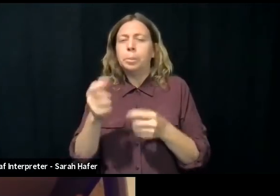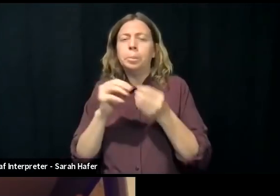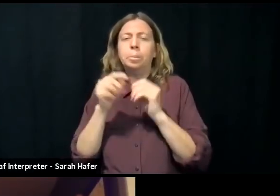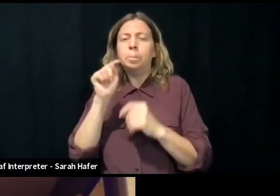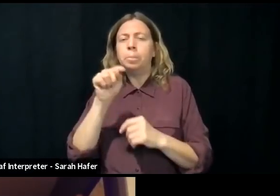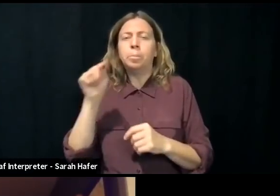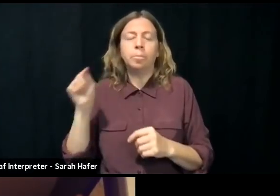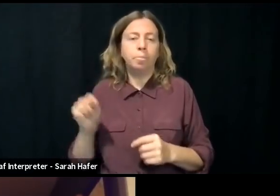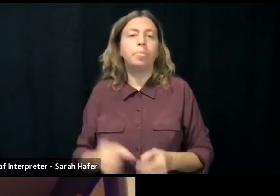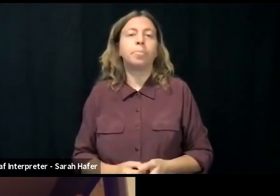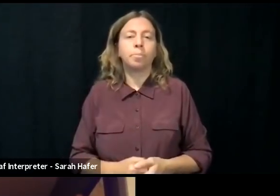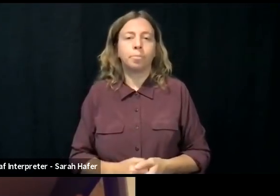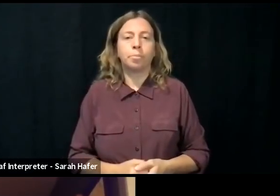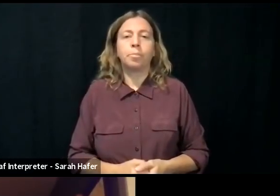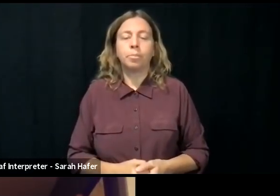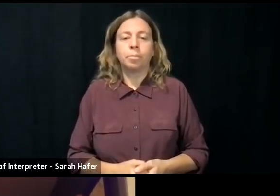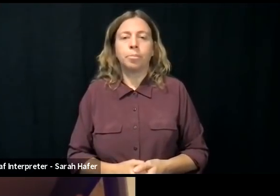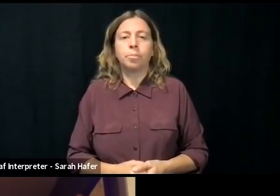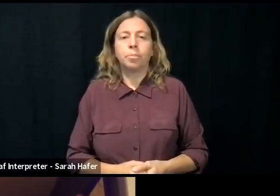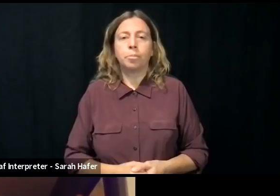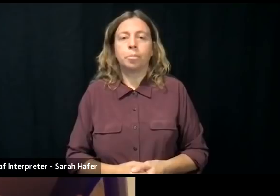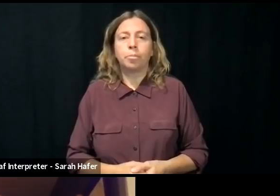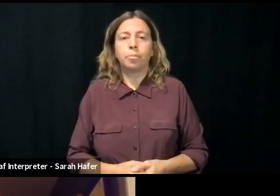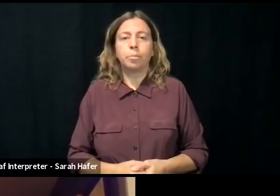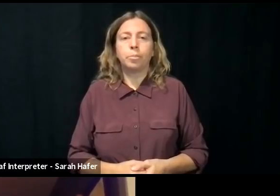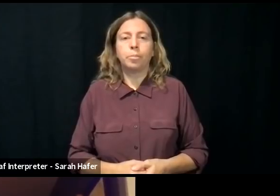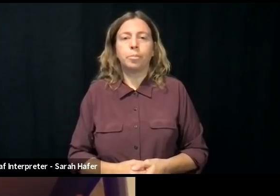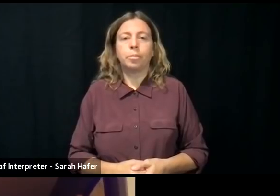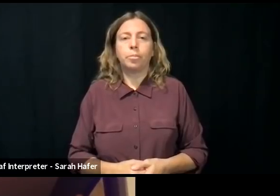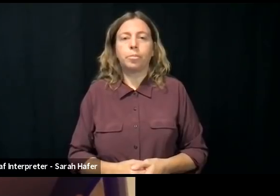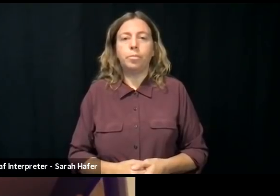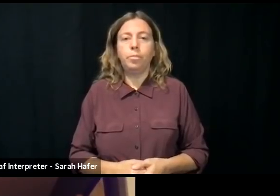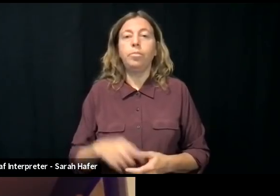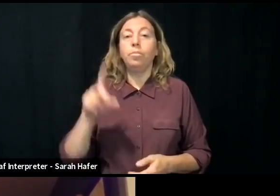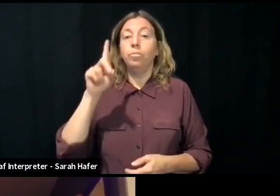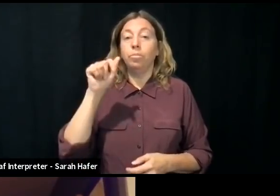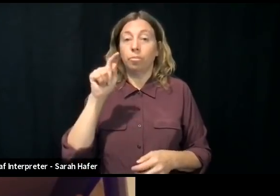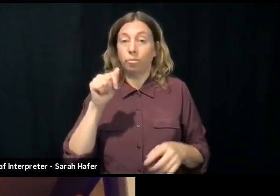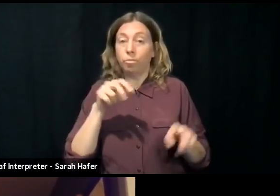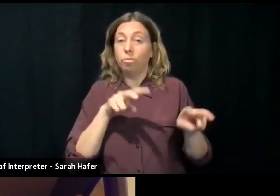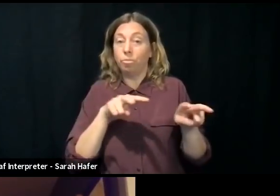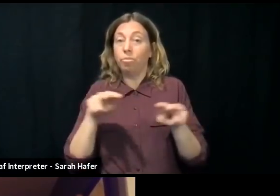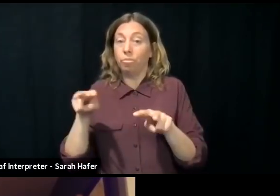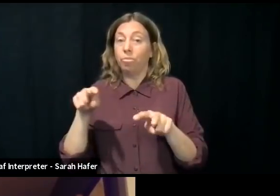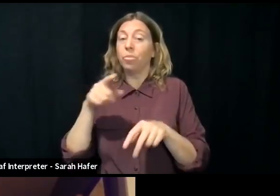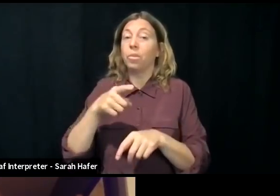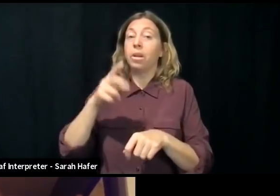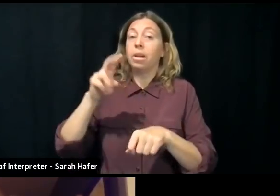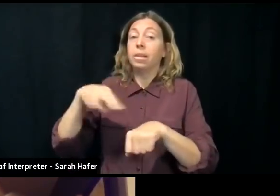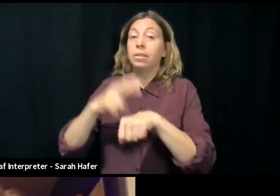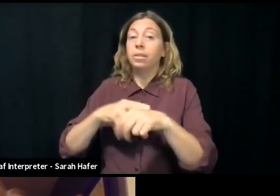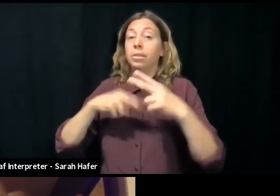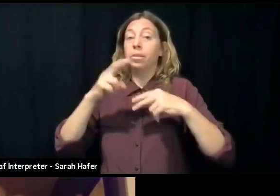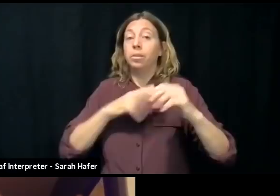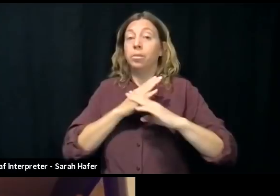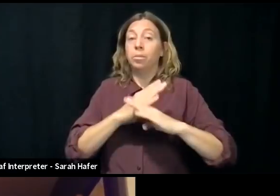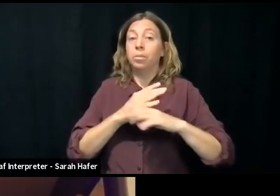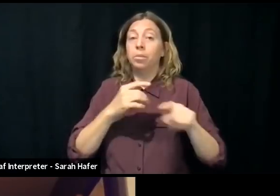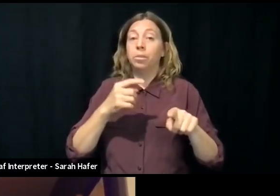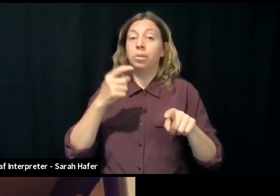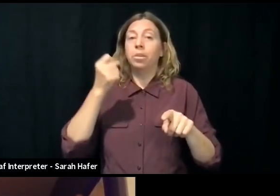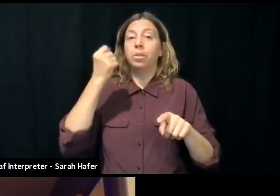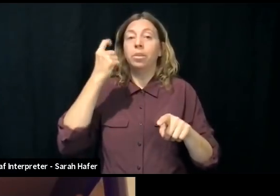Question from Olivia. There's data showing that natural immunity from other SARS viruses can last up to 17 years. Why should we assume that immunity from this